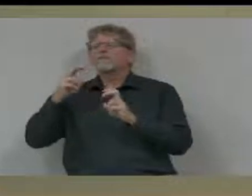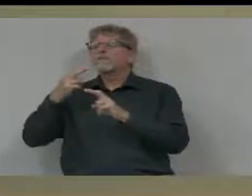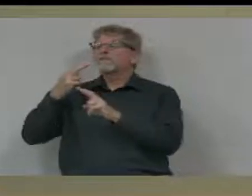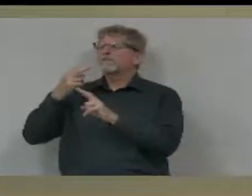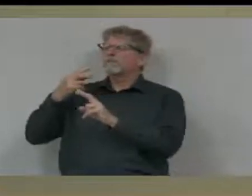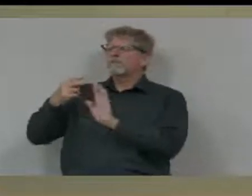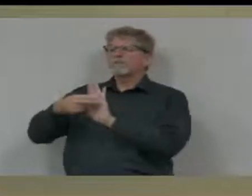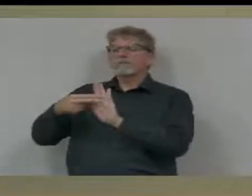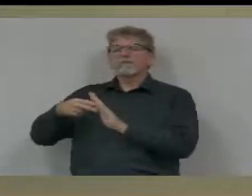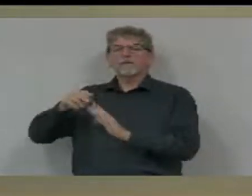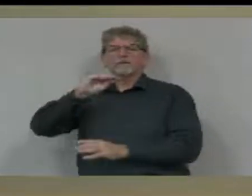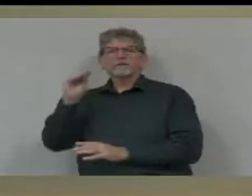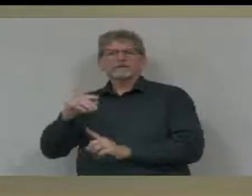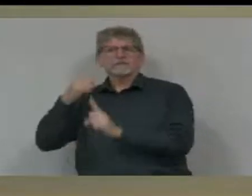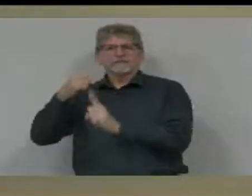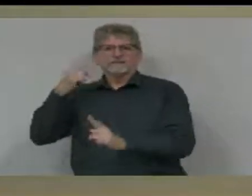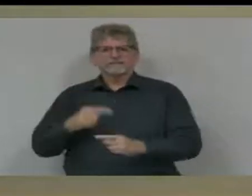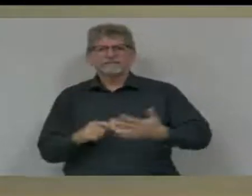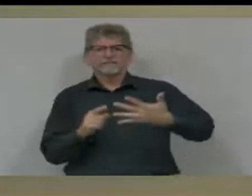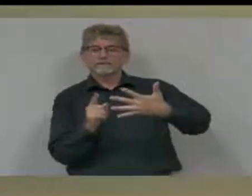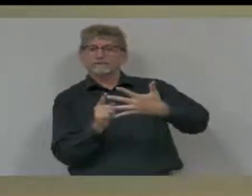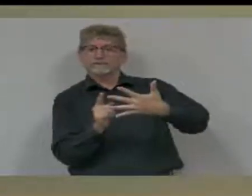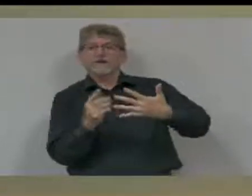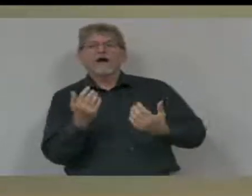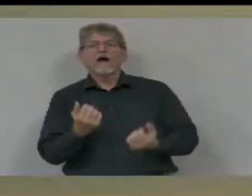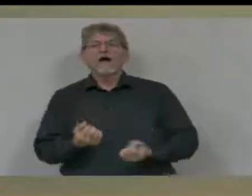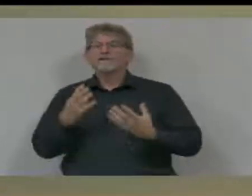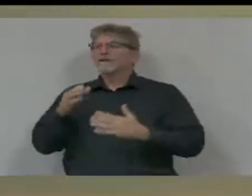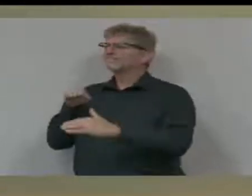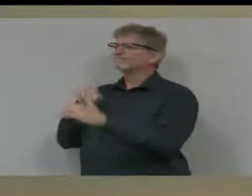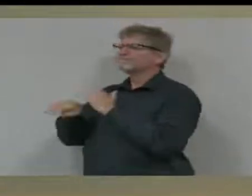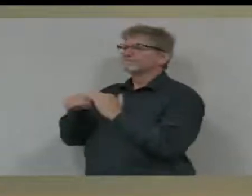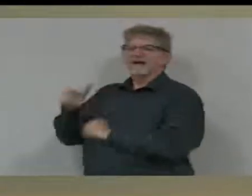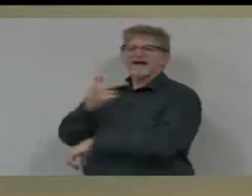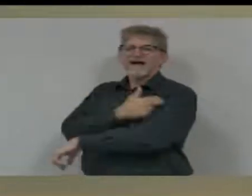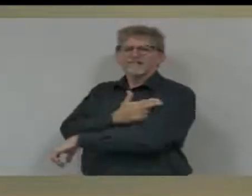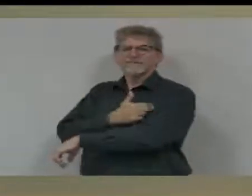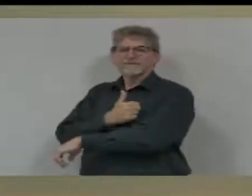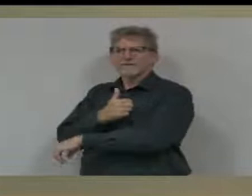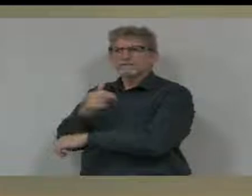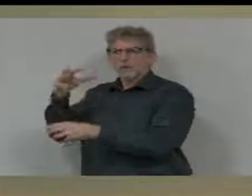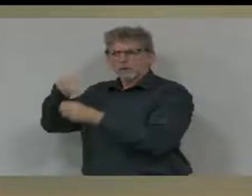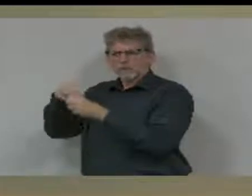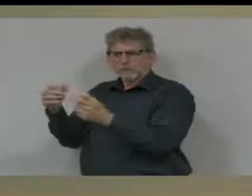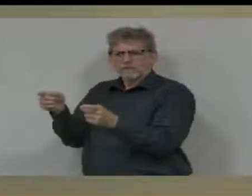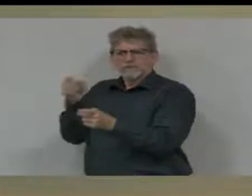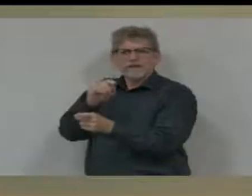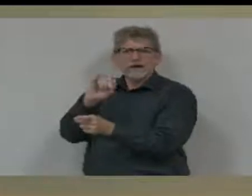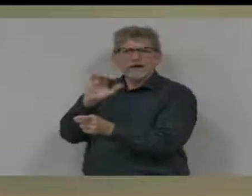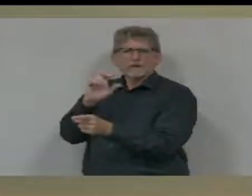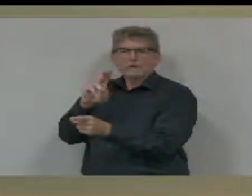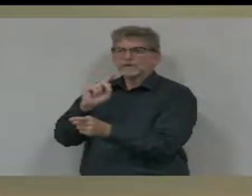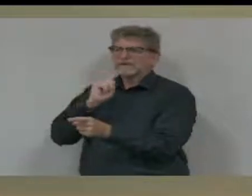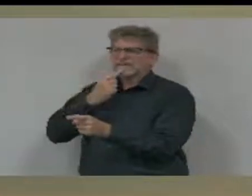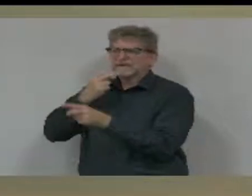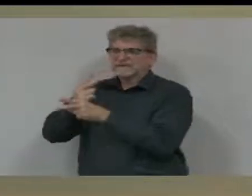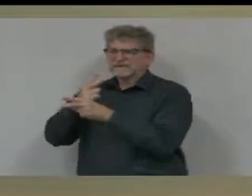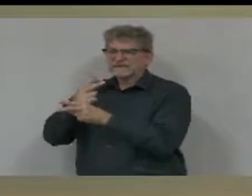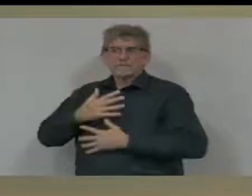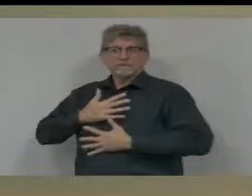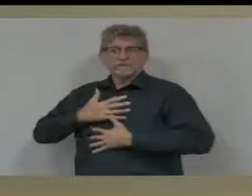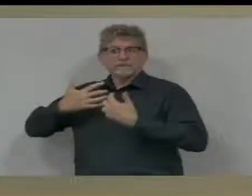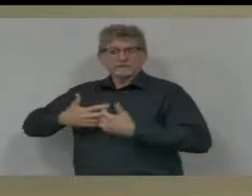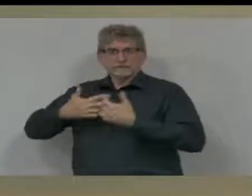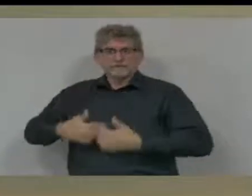COVID-19 hospitalizations, including the number of patients in intensive care and on ventilators, the number of emergency department visits for